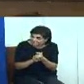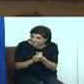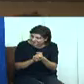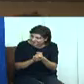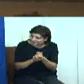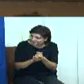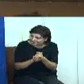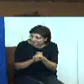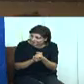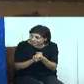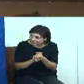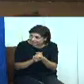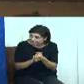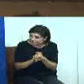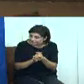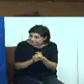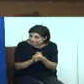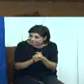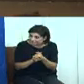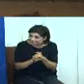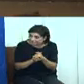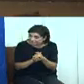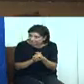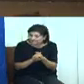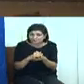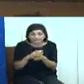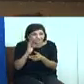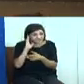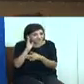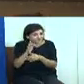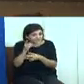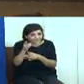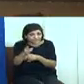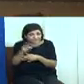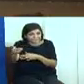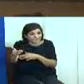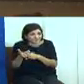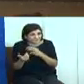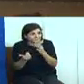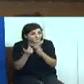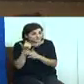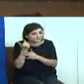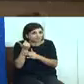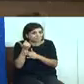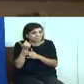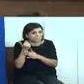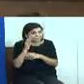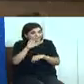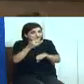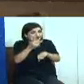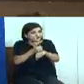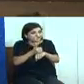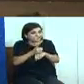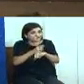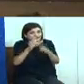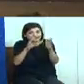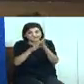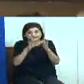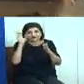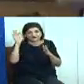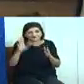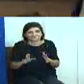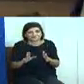I'm going to say this to them. Will you welcome the newly installed senior pastor of Metropolitan Community